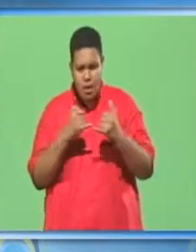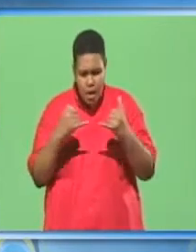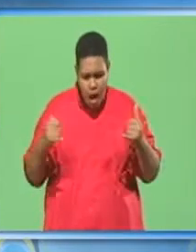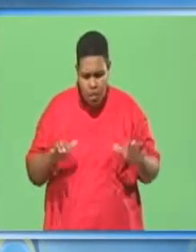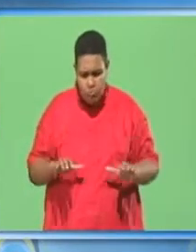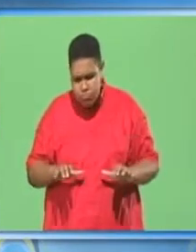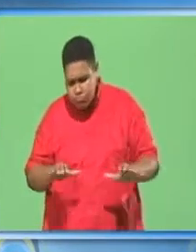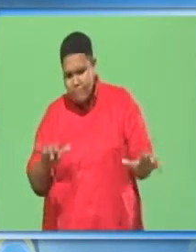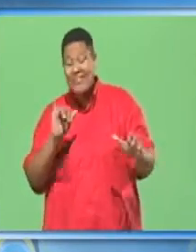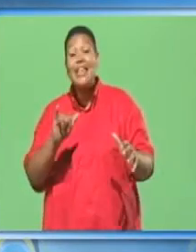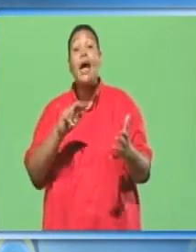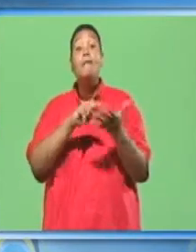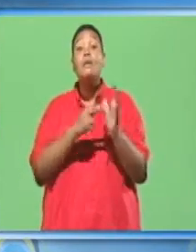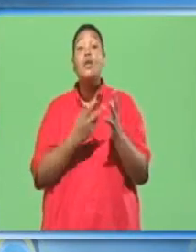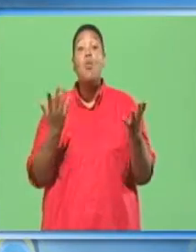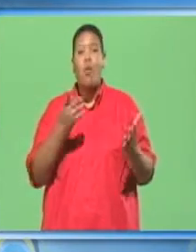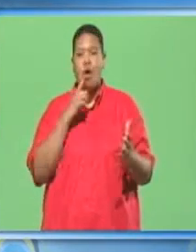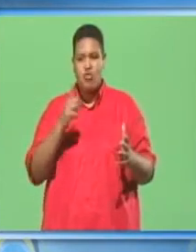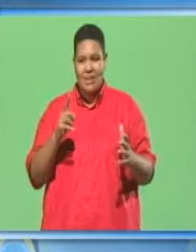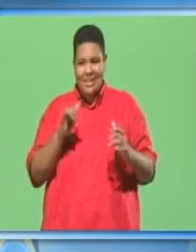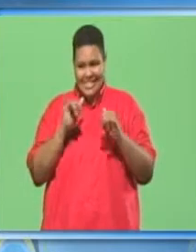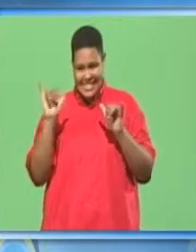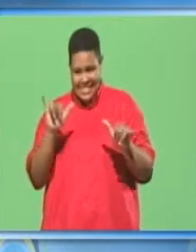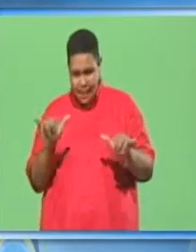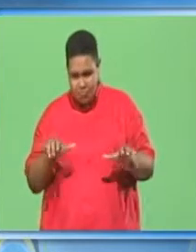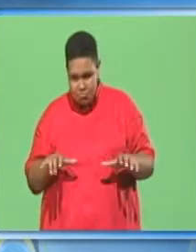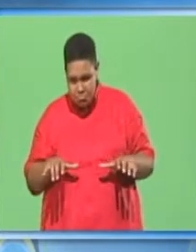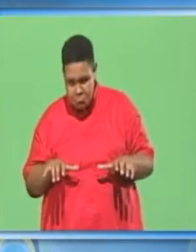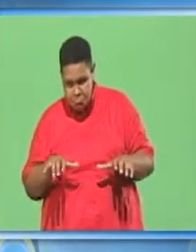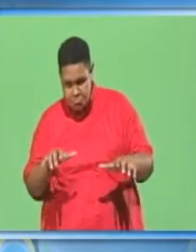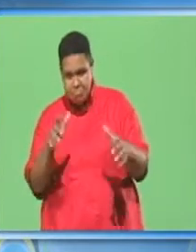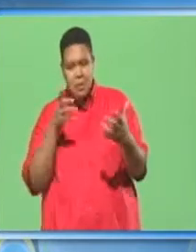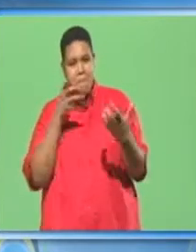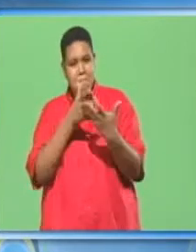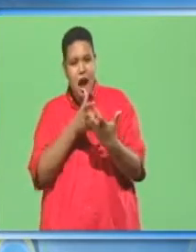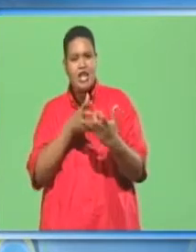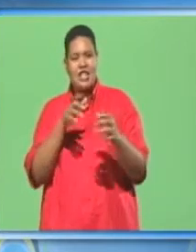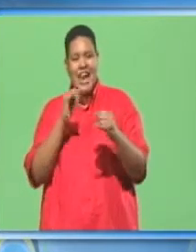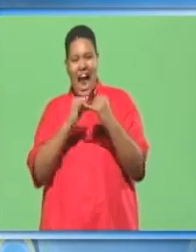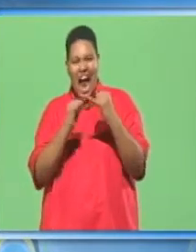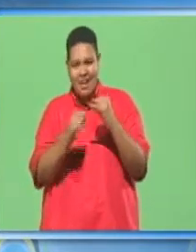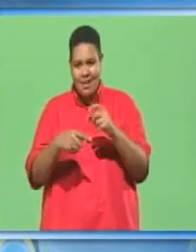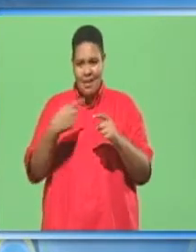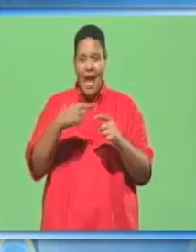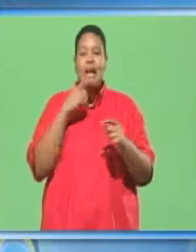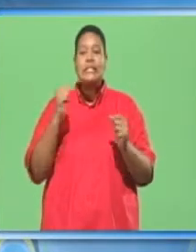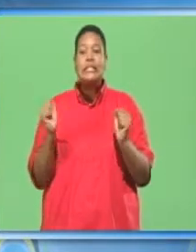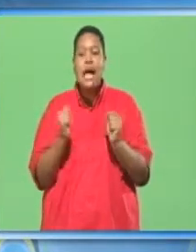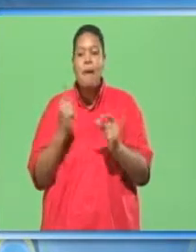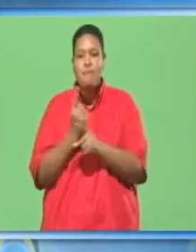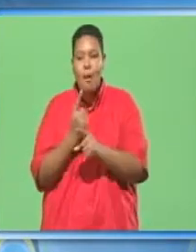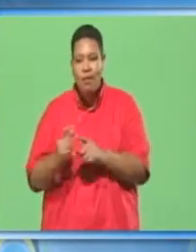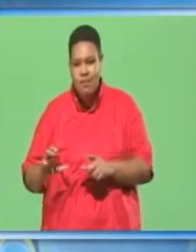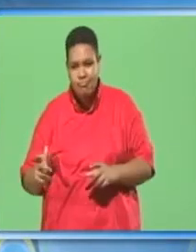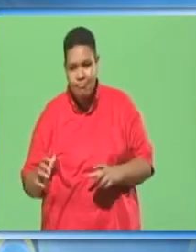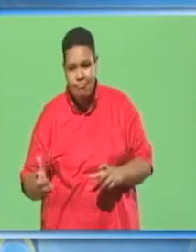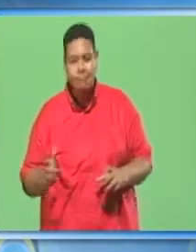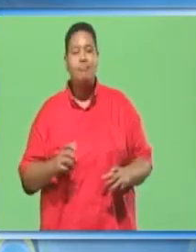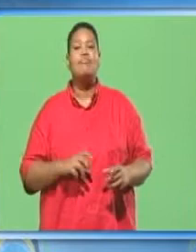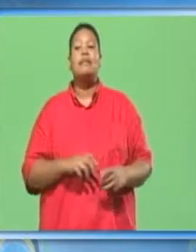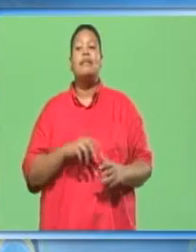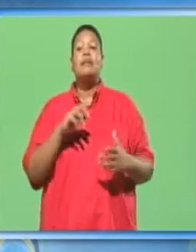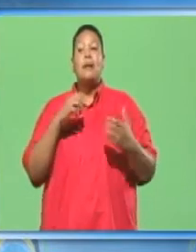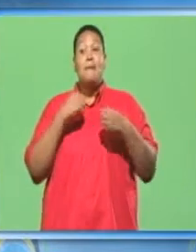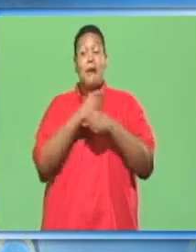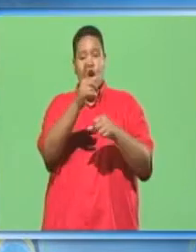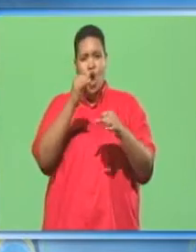is, in this case, perpendicular to the blade, and tighten it properly. D. Make your mark